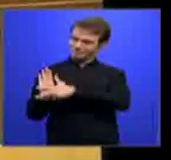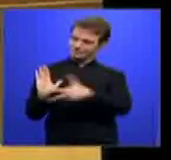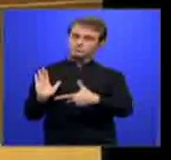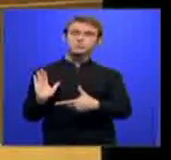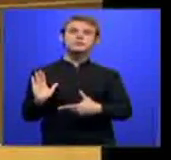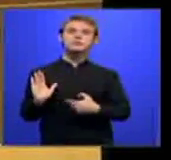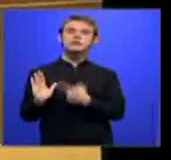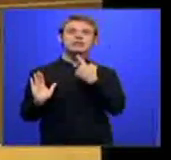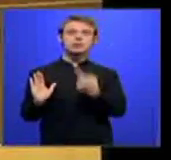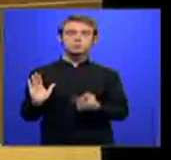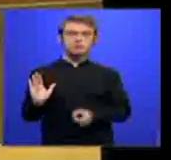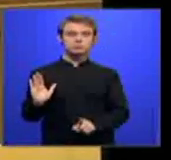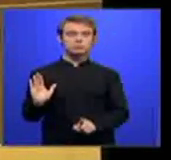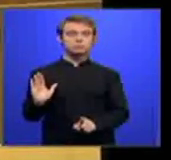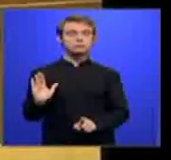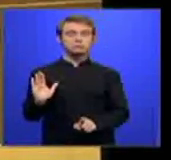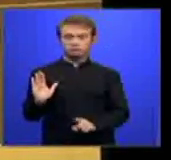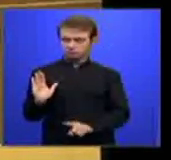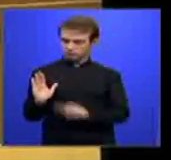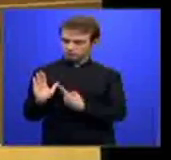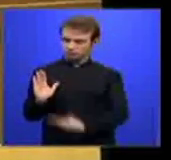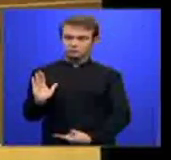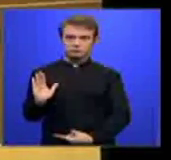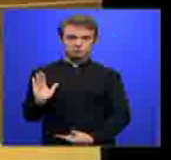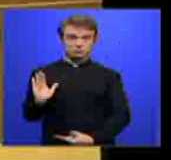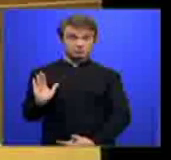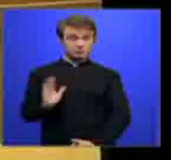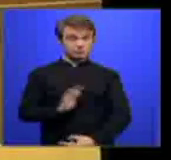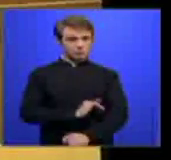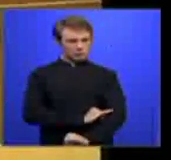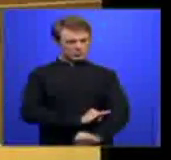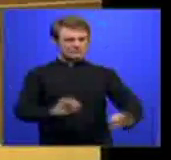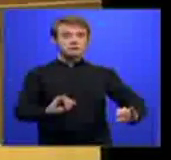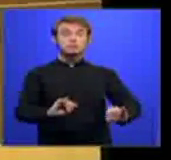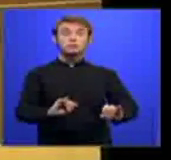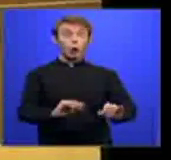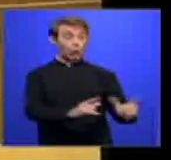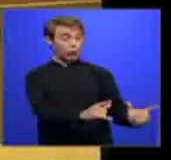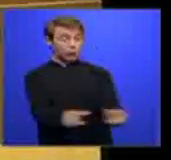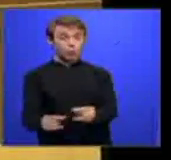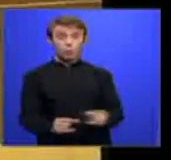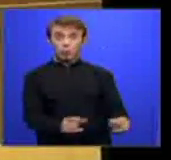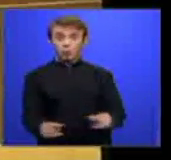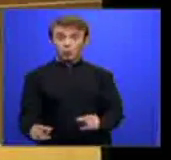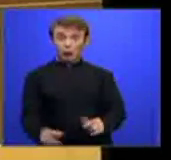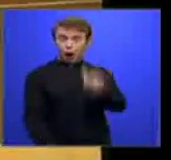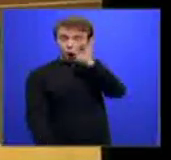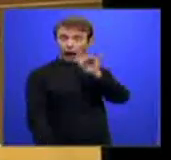criminalizes practices that have adverse effects on women and girls.